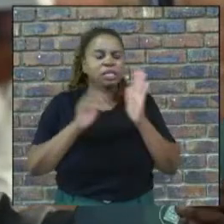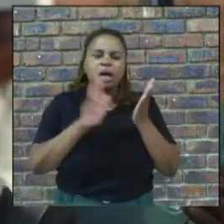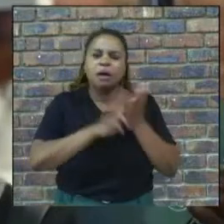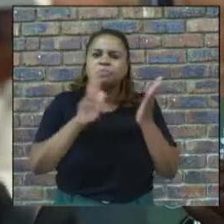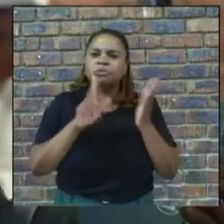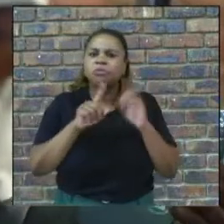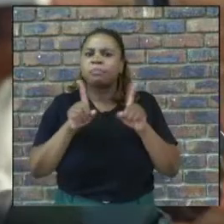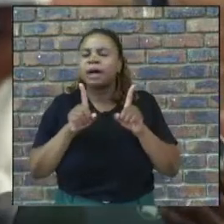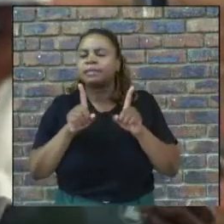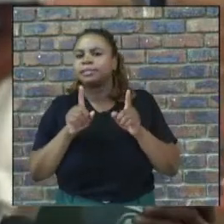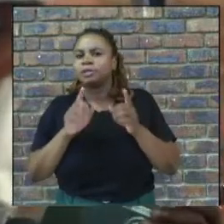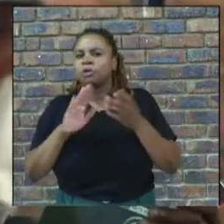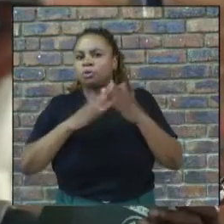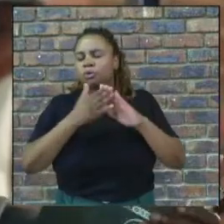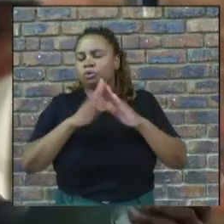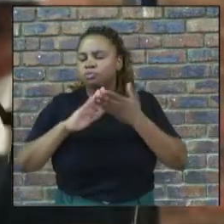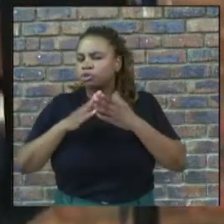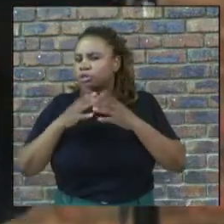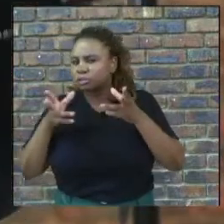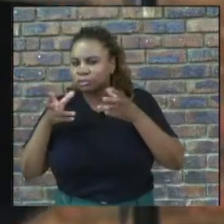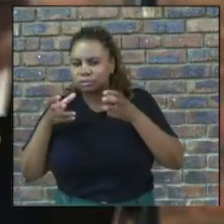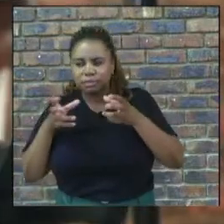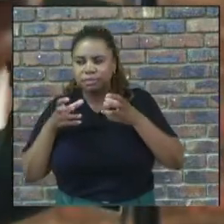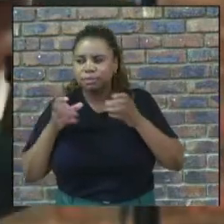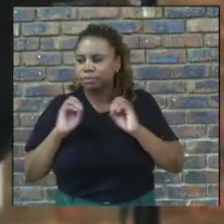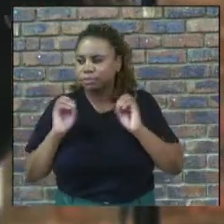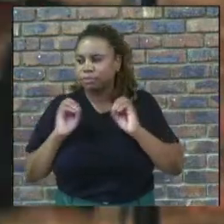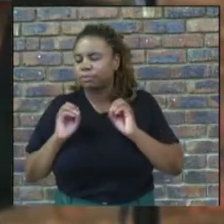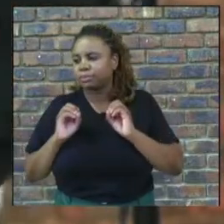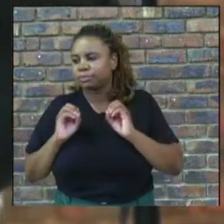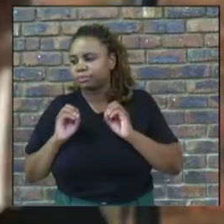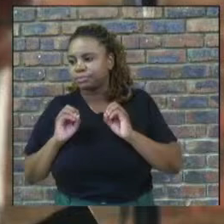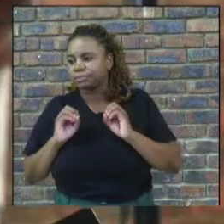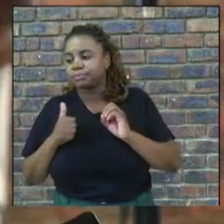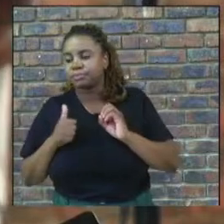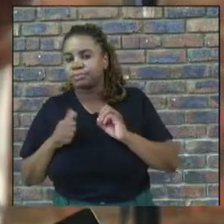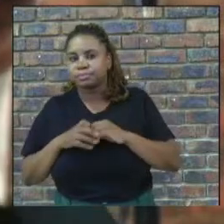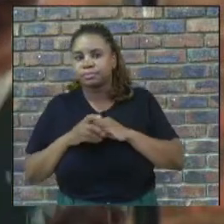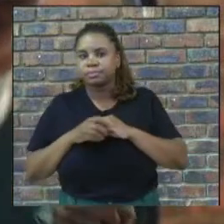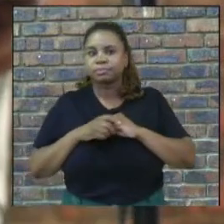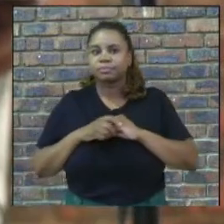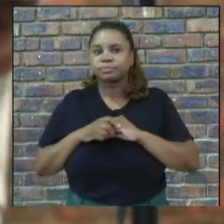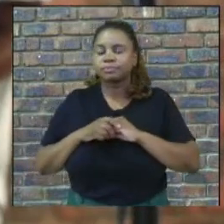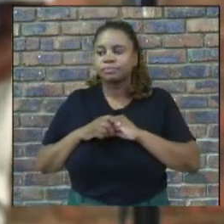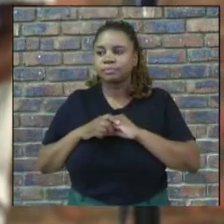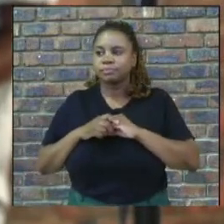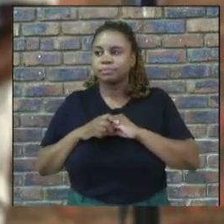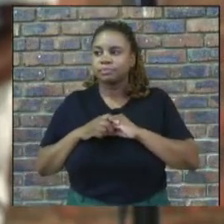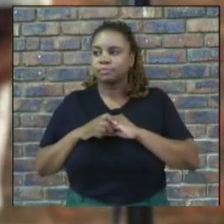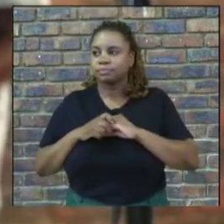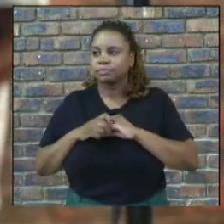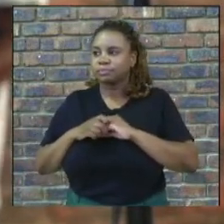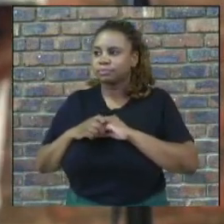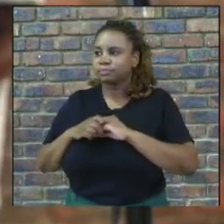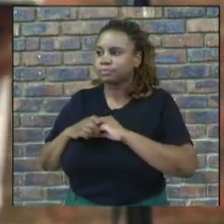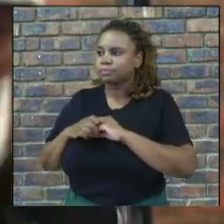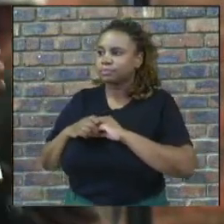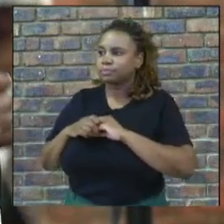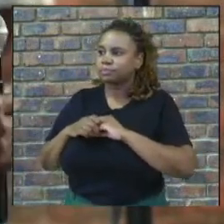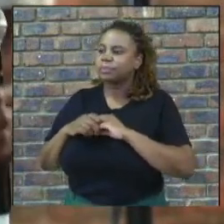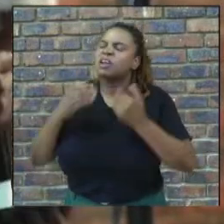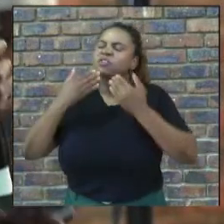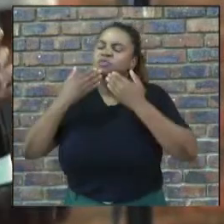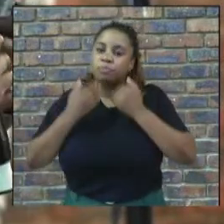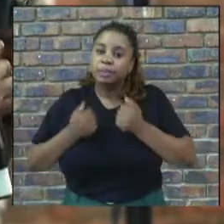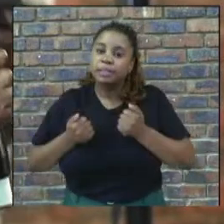of spaza shops? It was approved during Mpeki's time. When was that? When is now? So